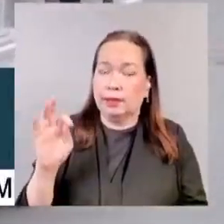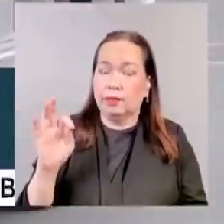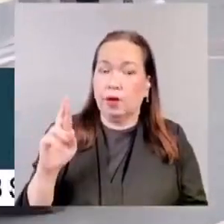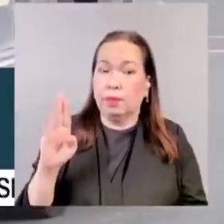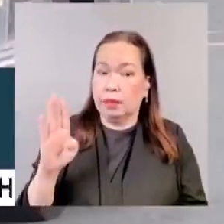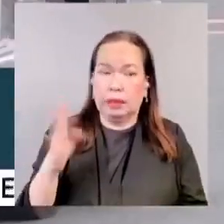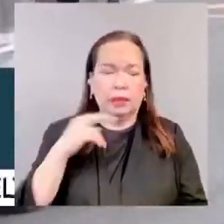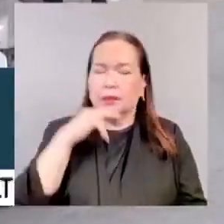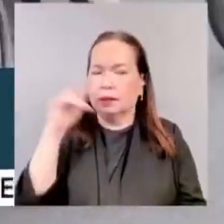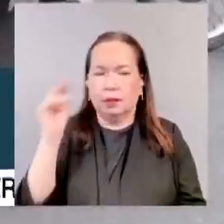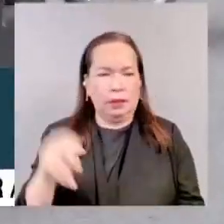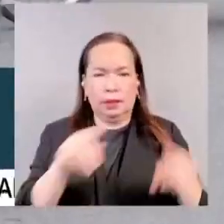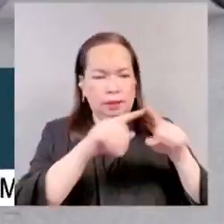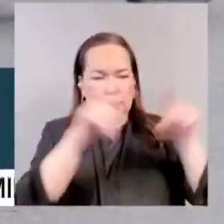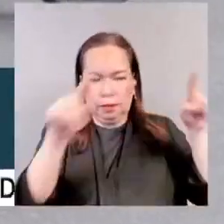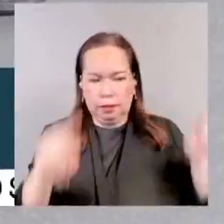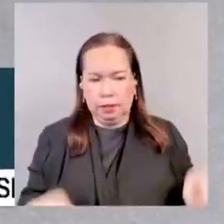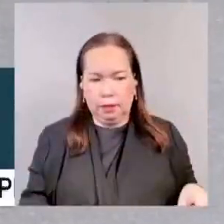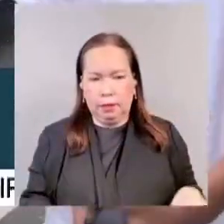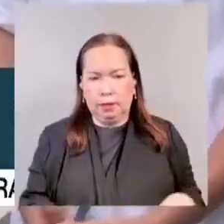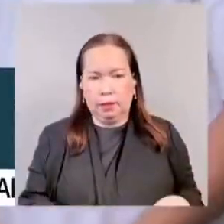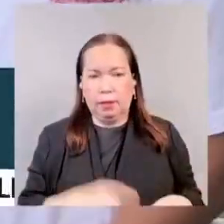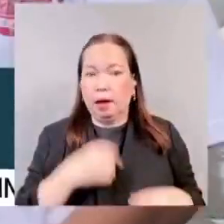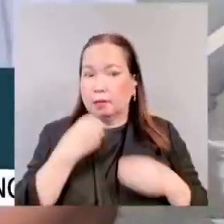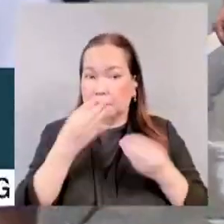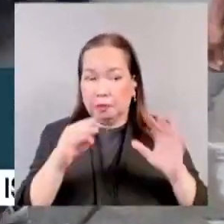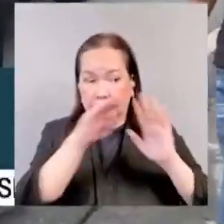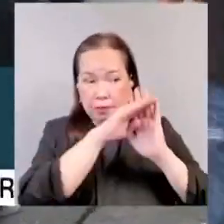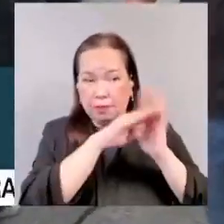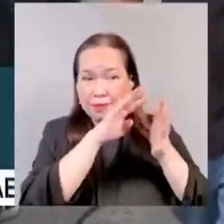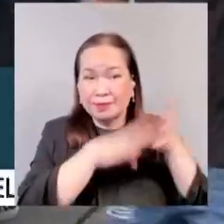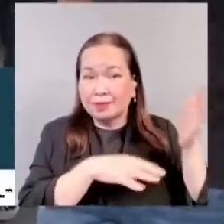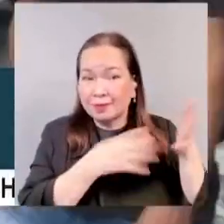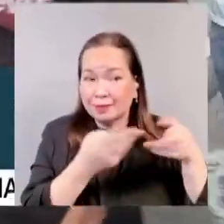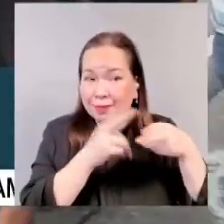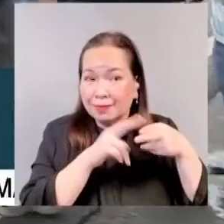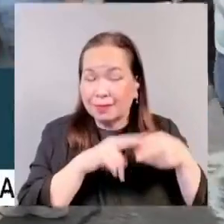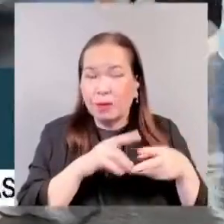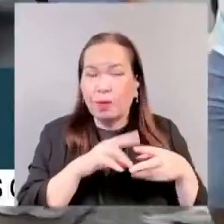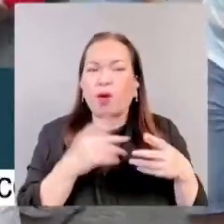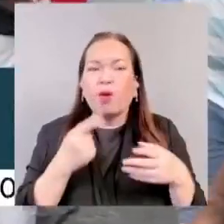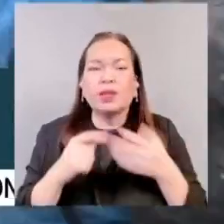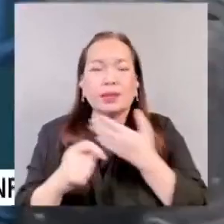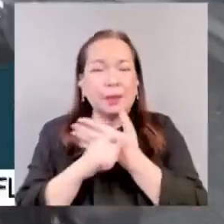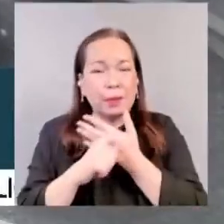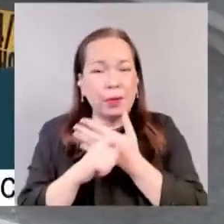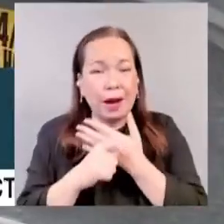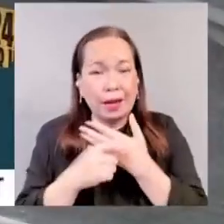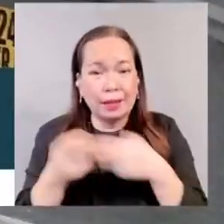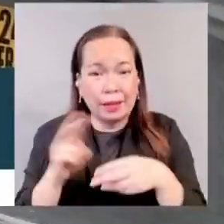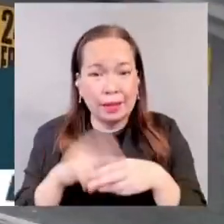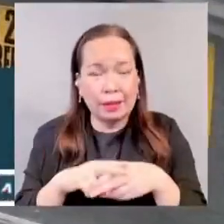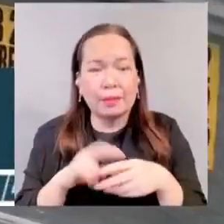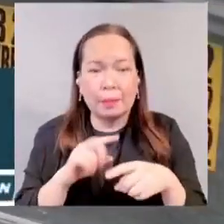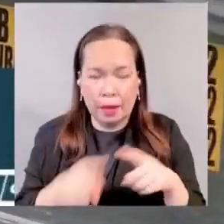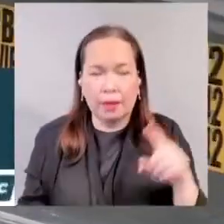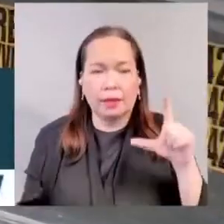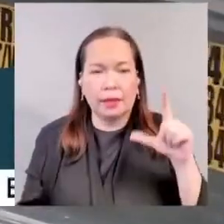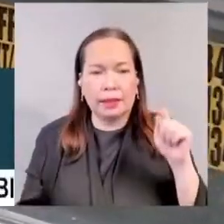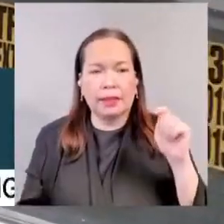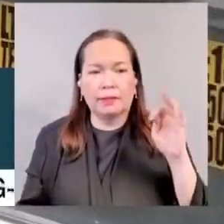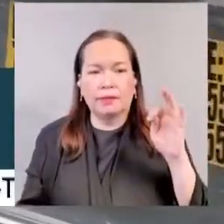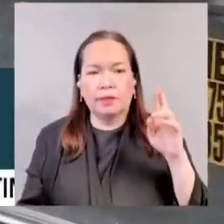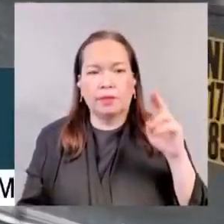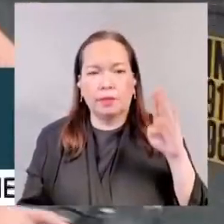it will not issue a fare matrix since the increase is provisional. Meanwhile, the LTFRB will hold hearings on the main